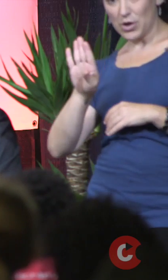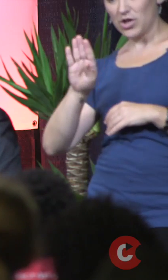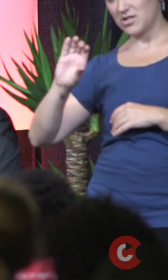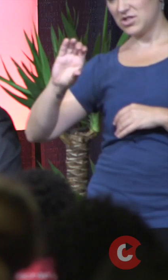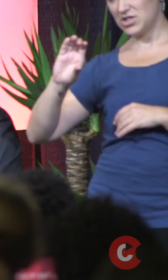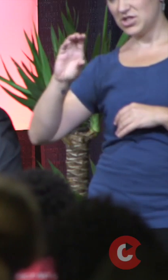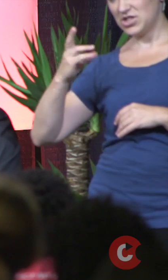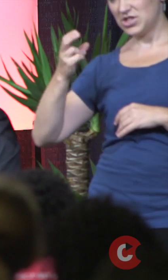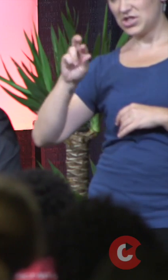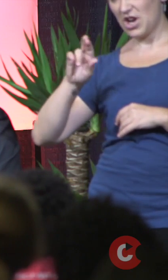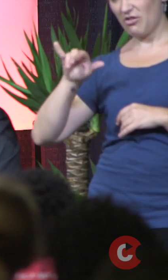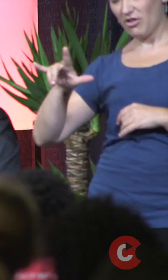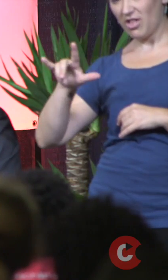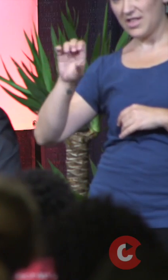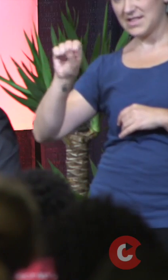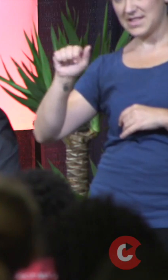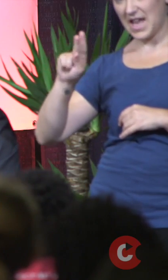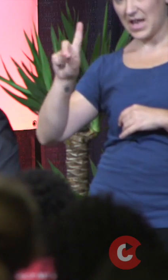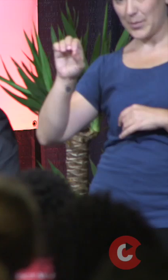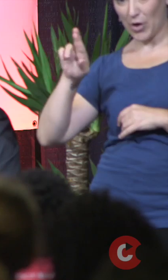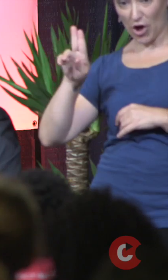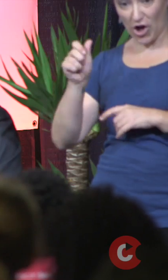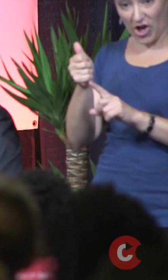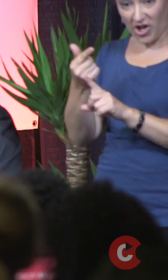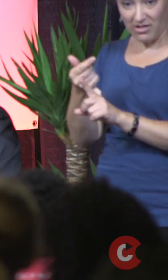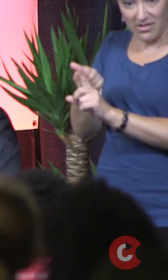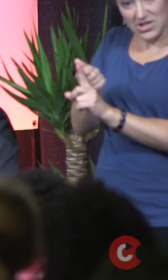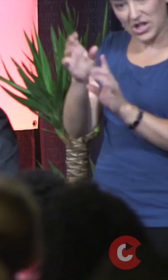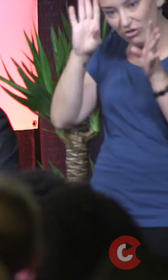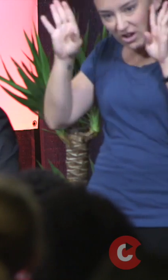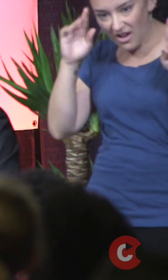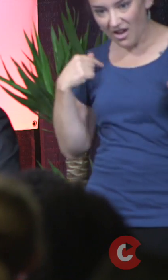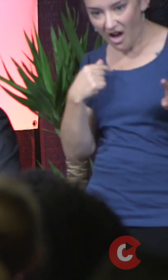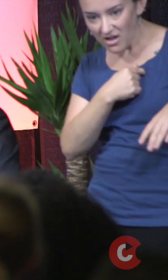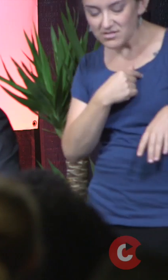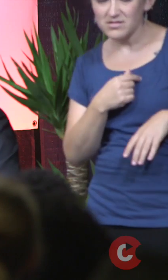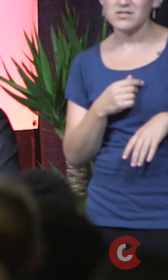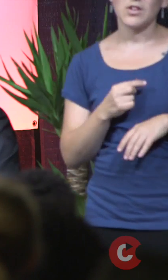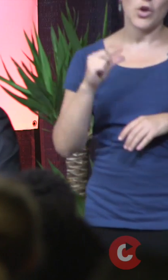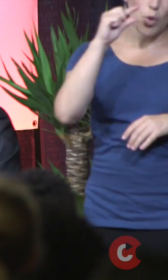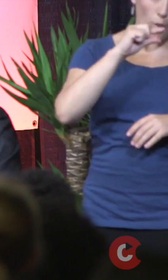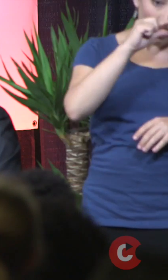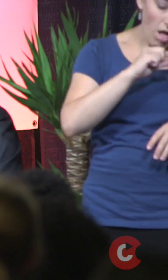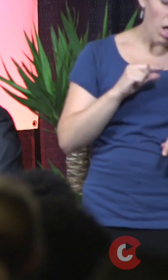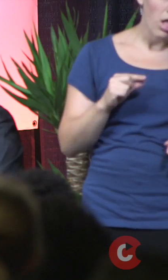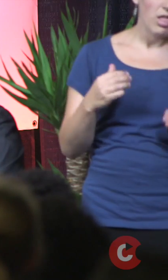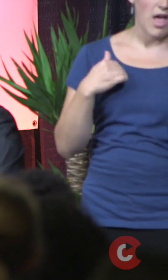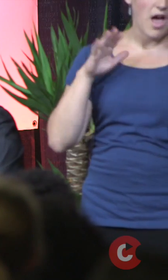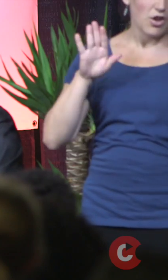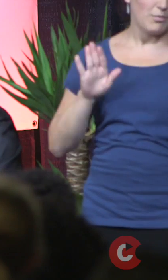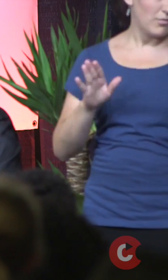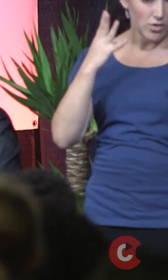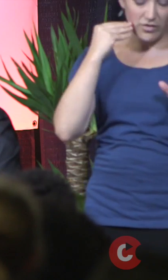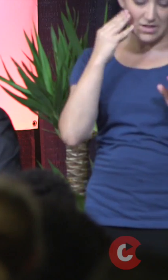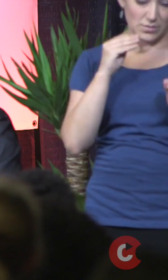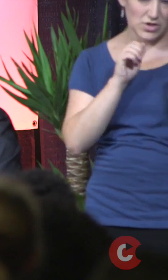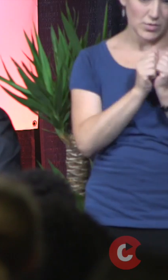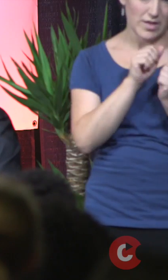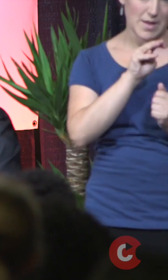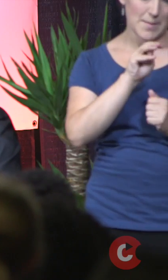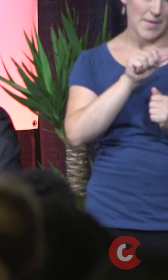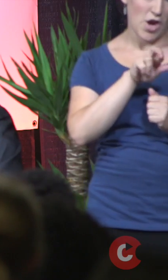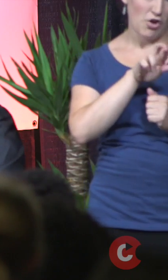the doors of Facebook. And Google, we had quite a great experience with Mary Grove, Google